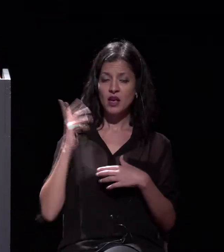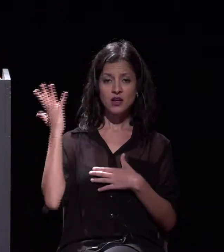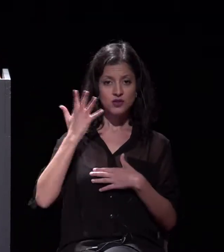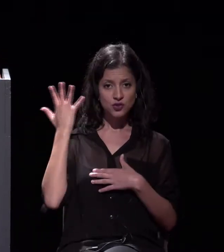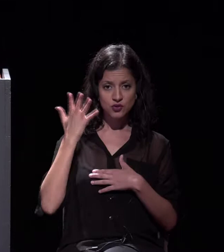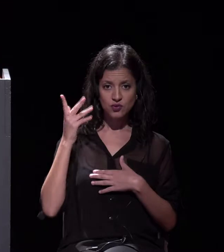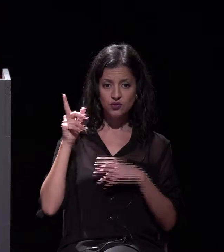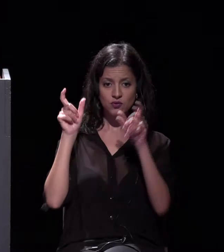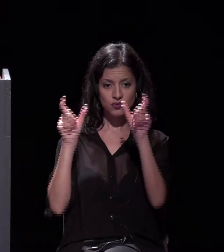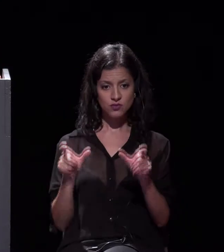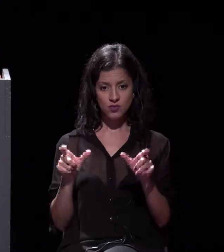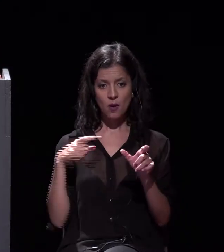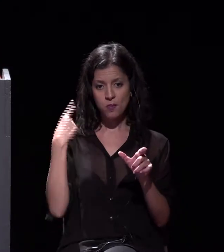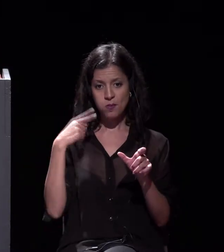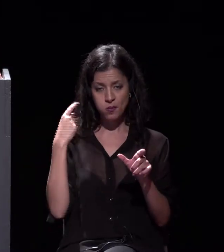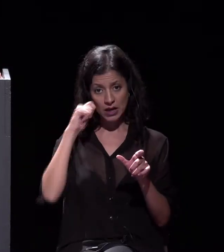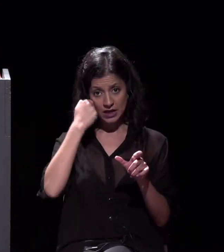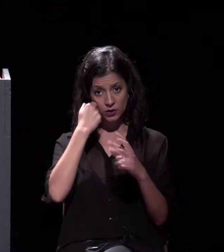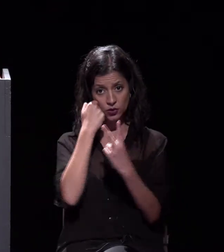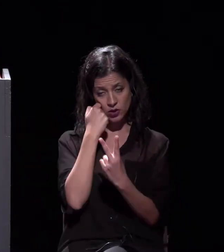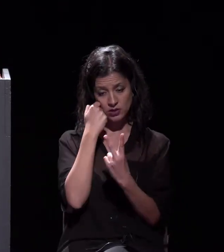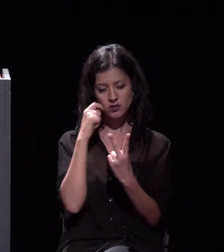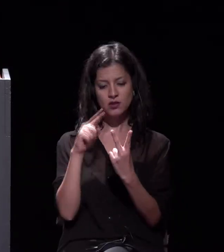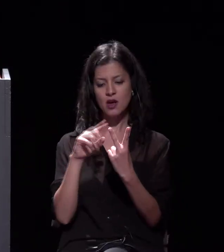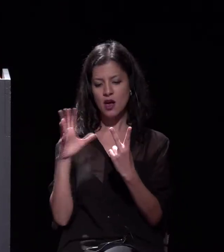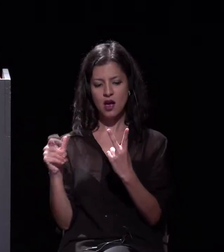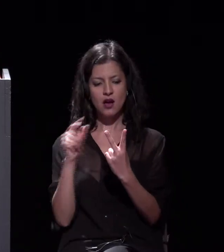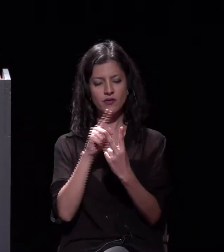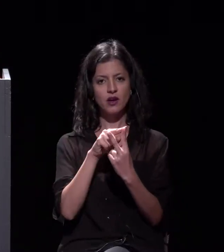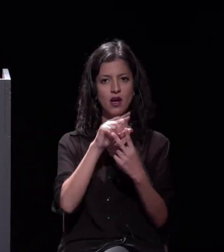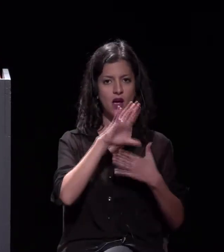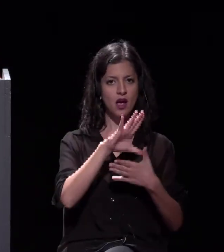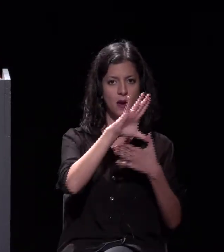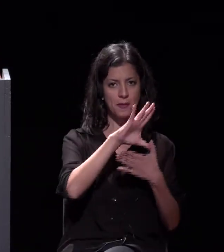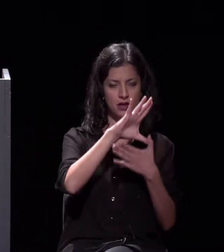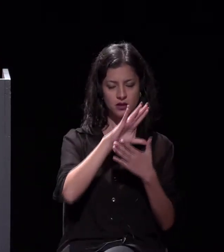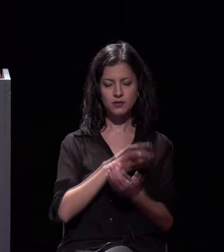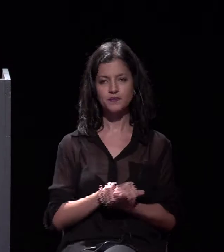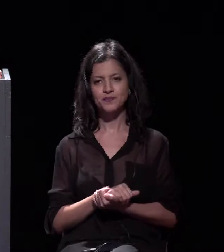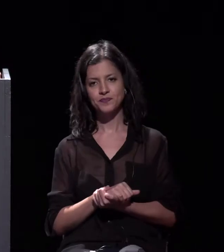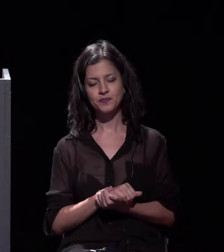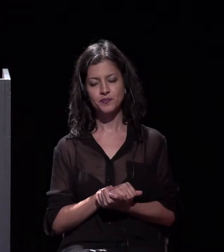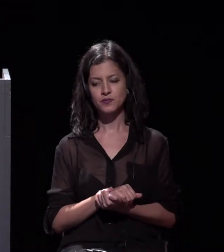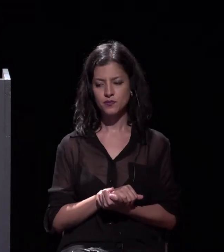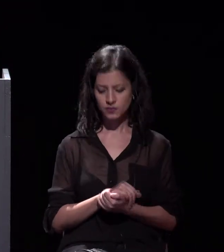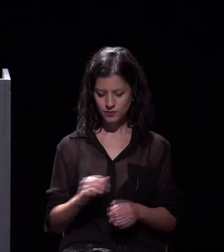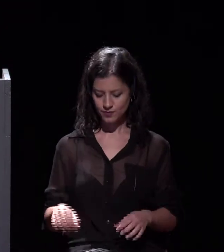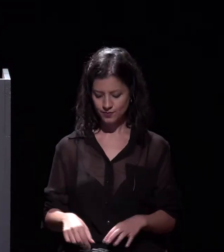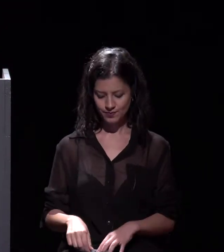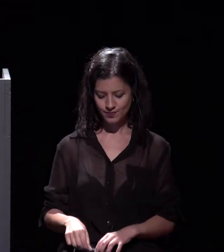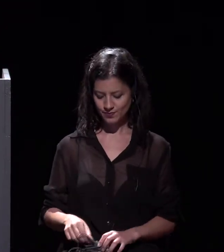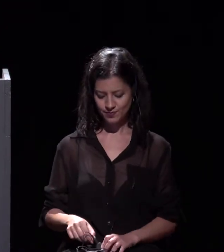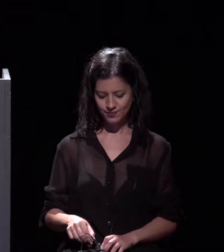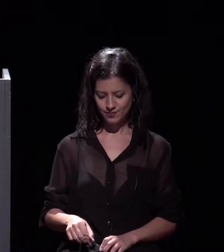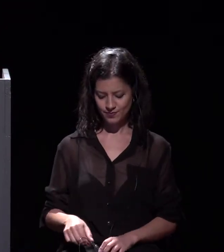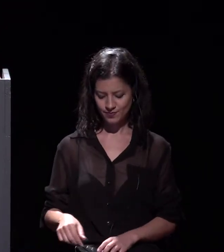one American. For Stanislav Adotevi of Dahomey, the museum is dead, in the sense that theological rebels maintain that God is